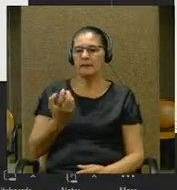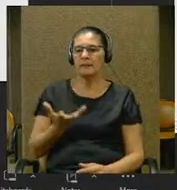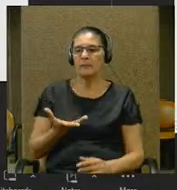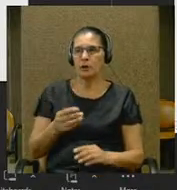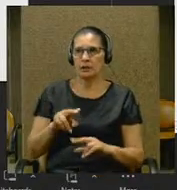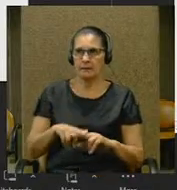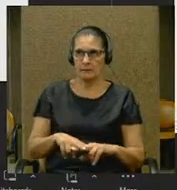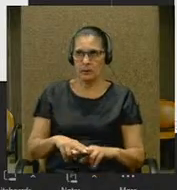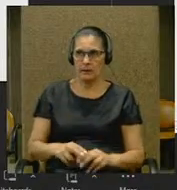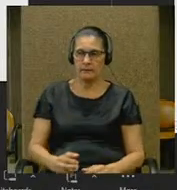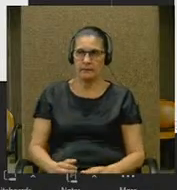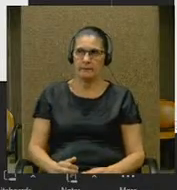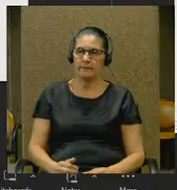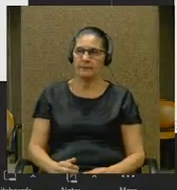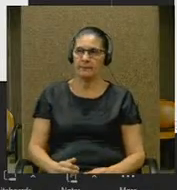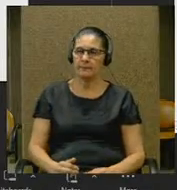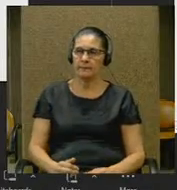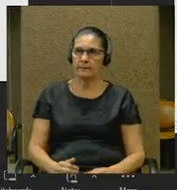The